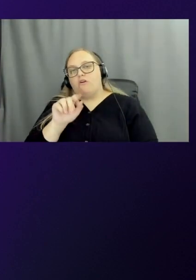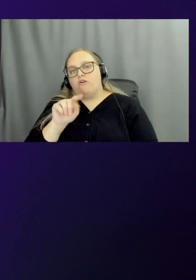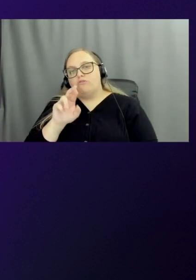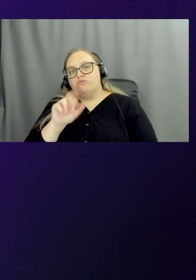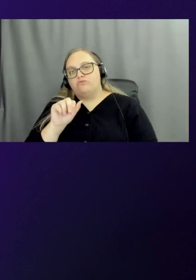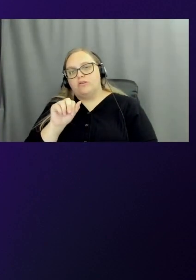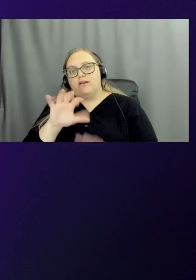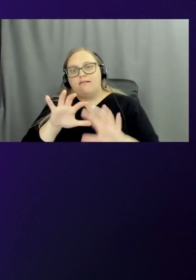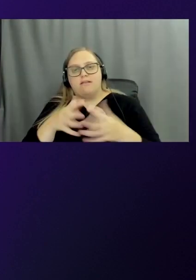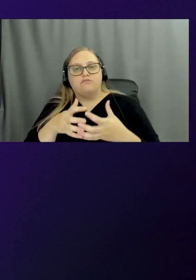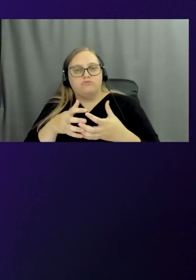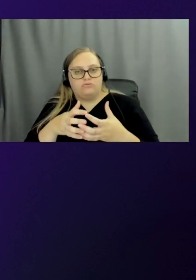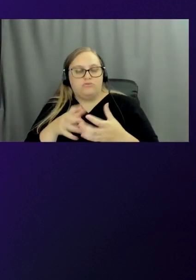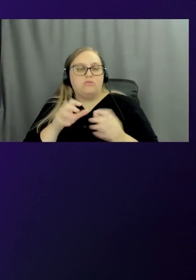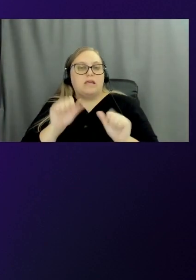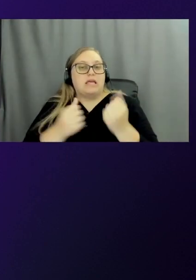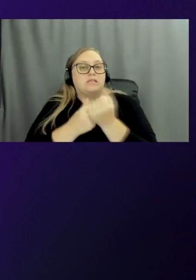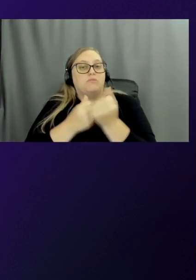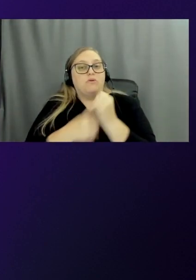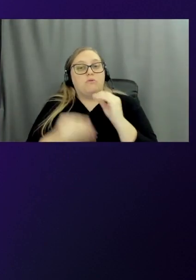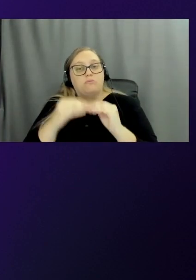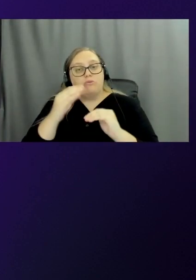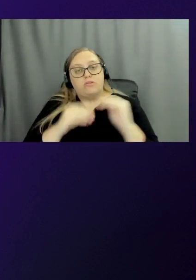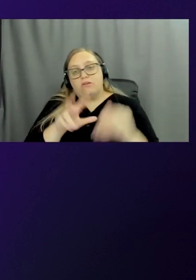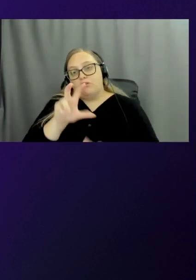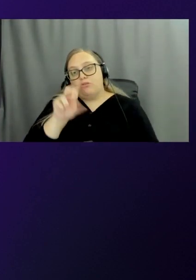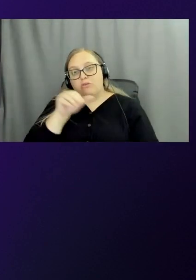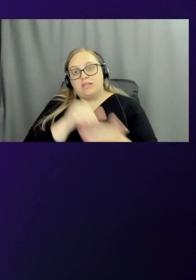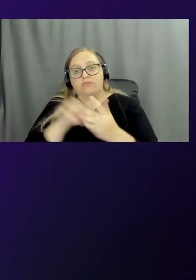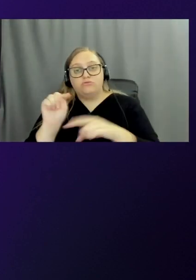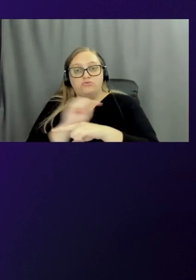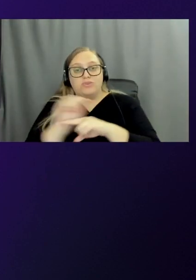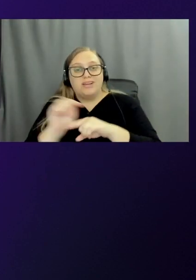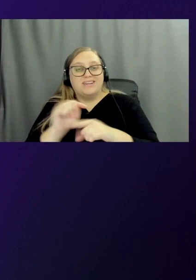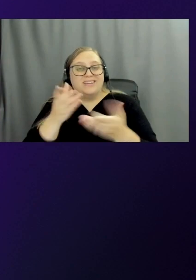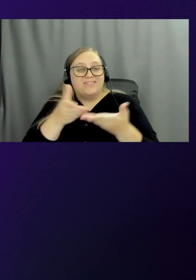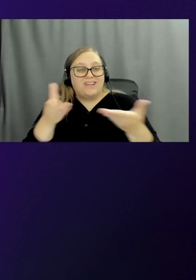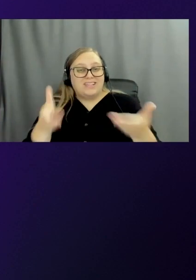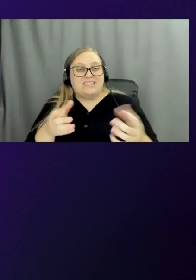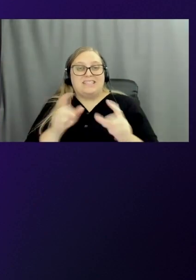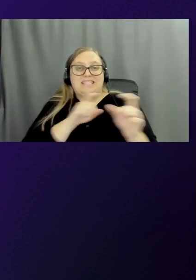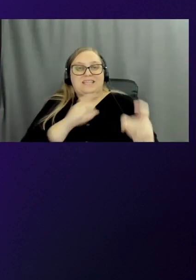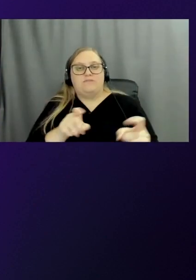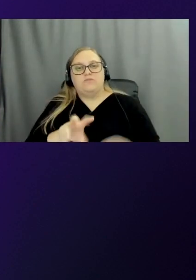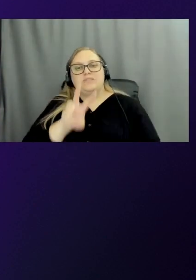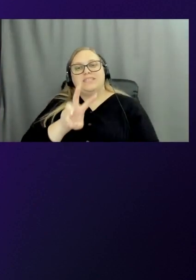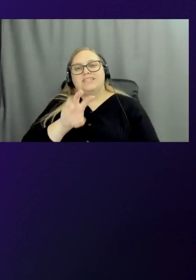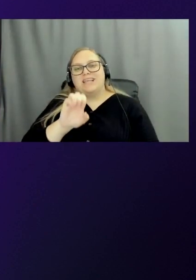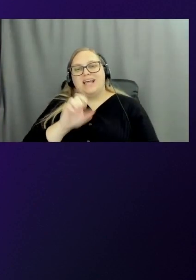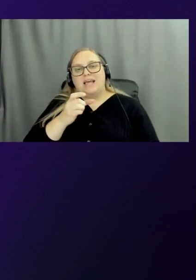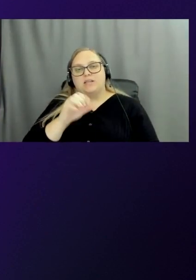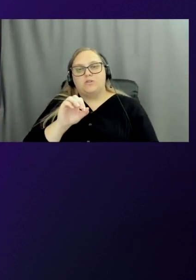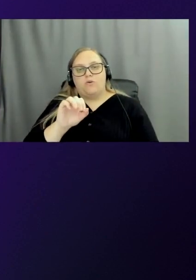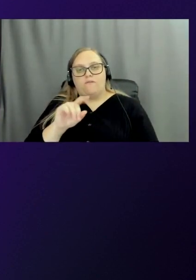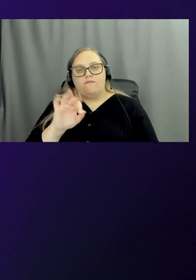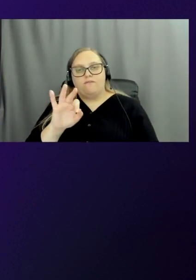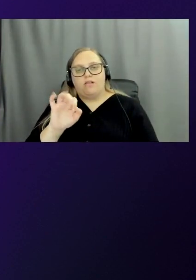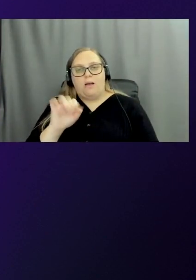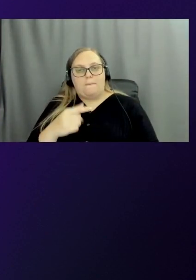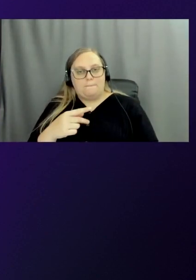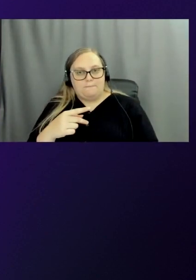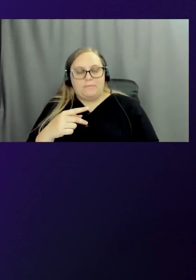than 30,000 Trainium devices. And that gives you a total of 6 exaflops of compute capacity and up to